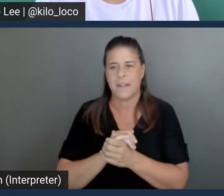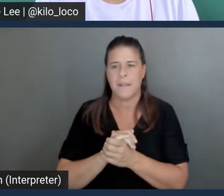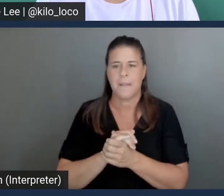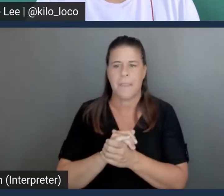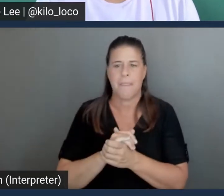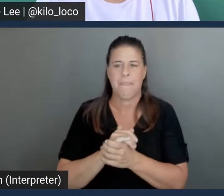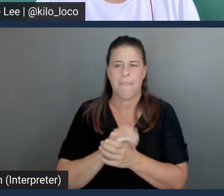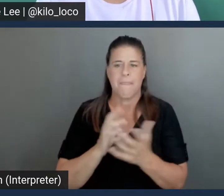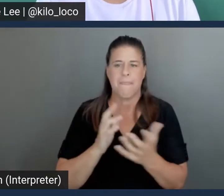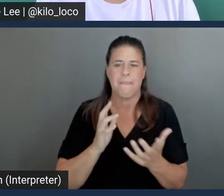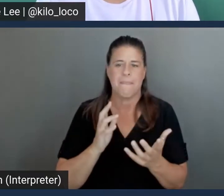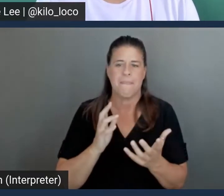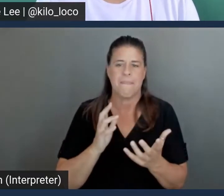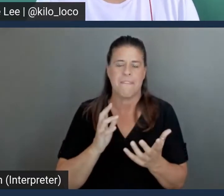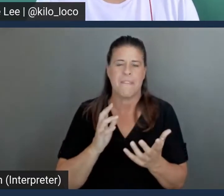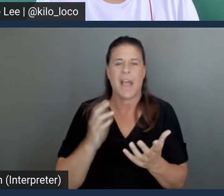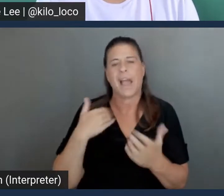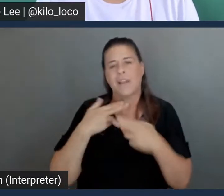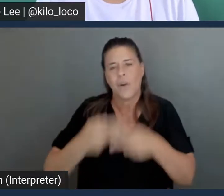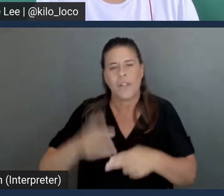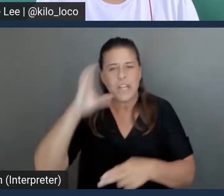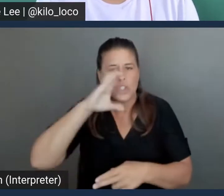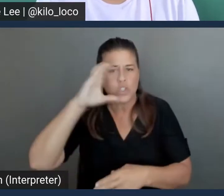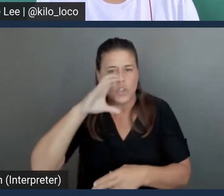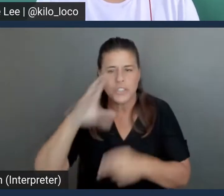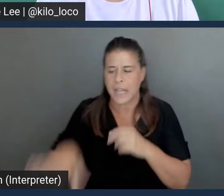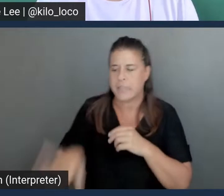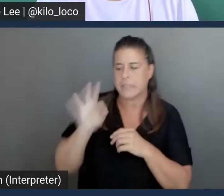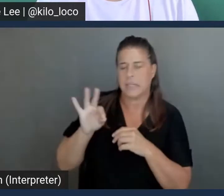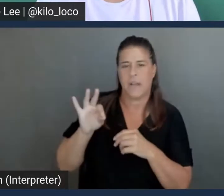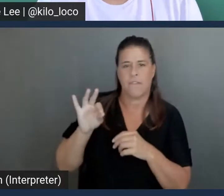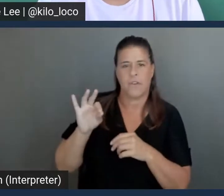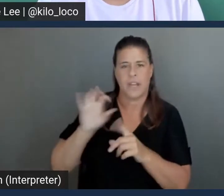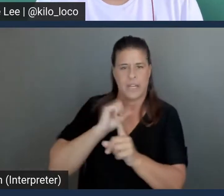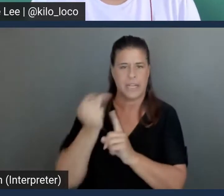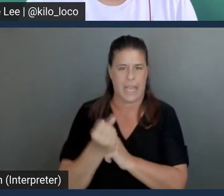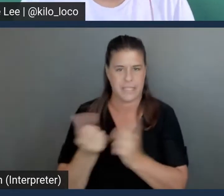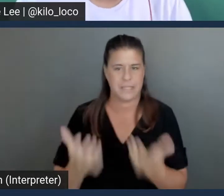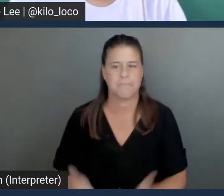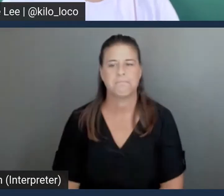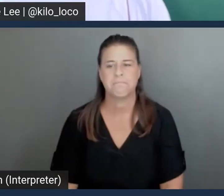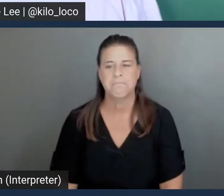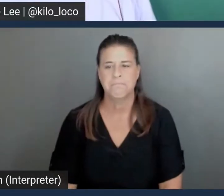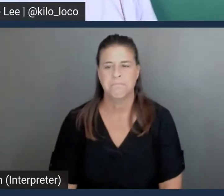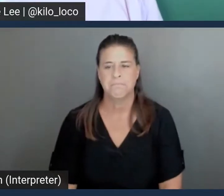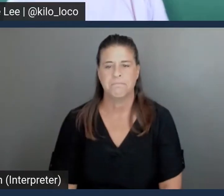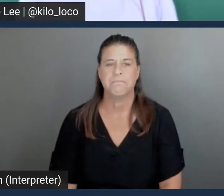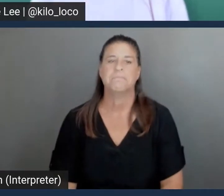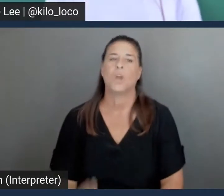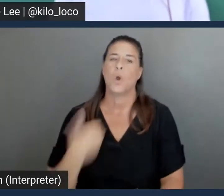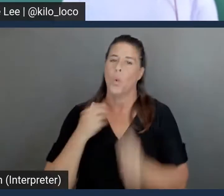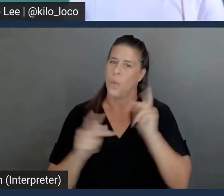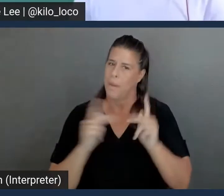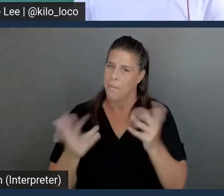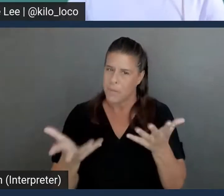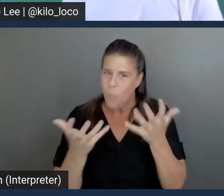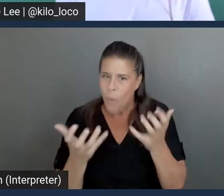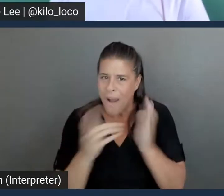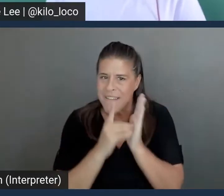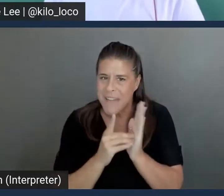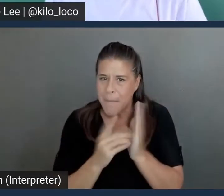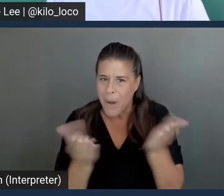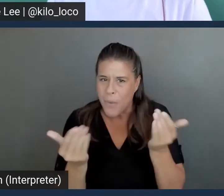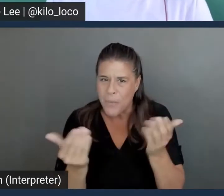we're talking about what I call a search and discovery use case. All right. We have folks asking for a demo. All